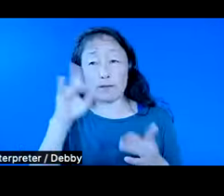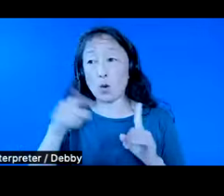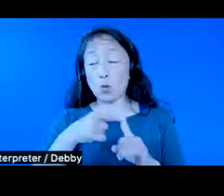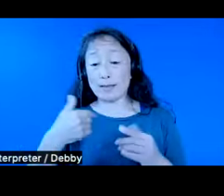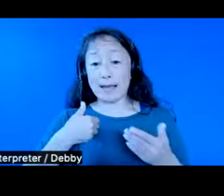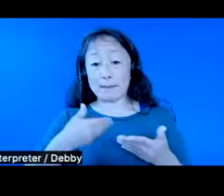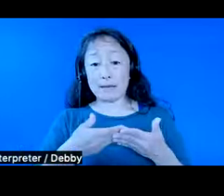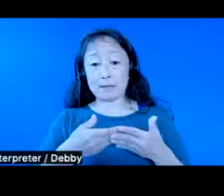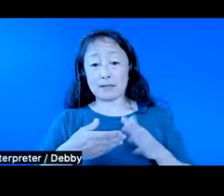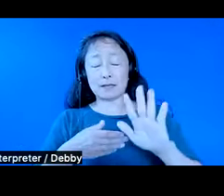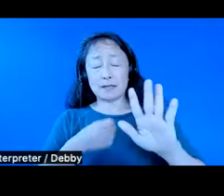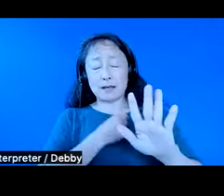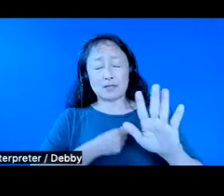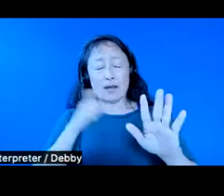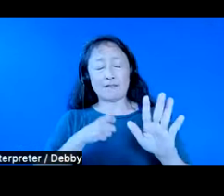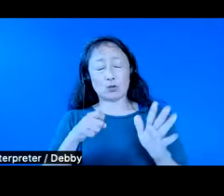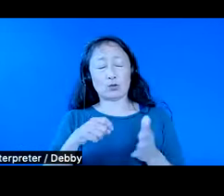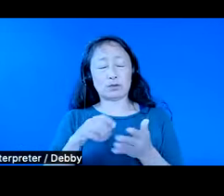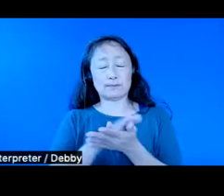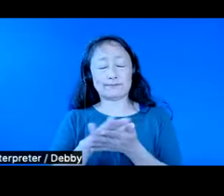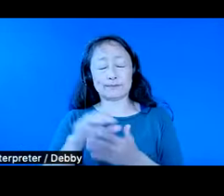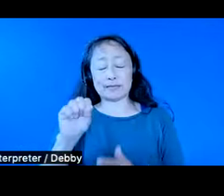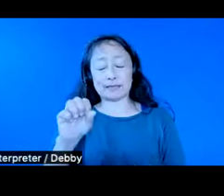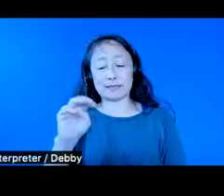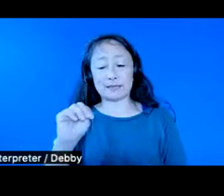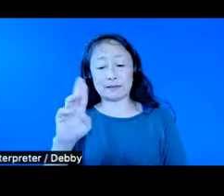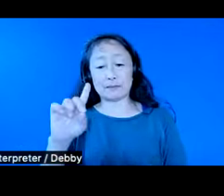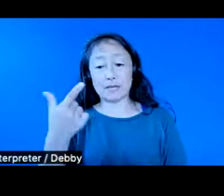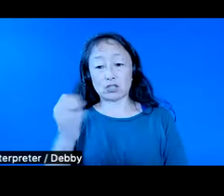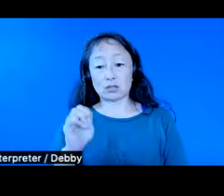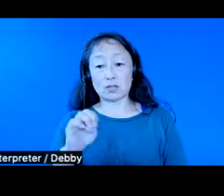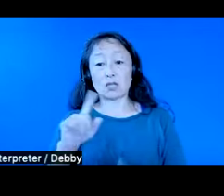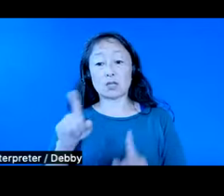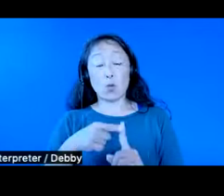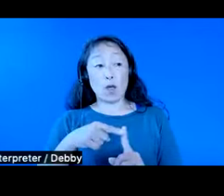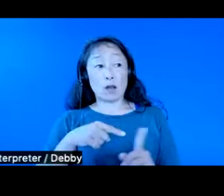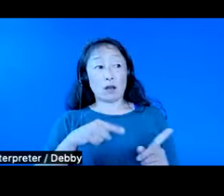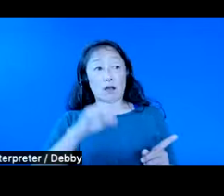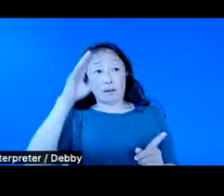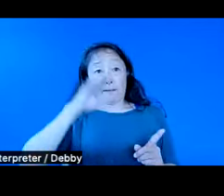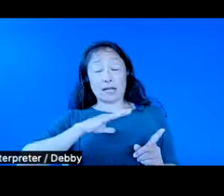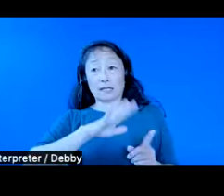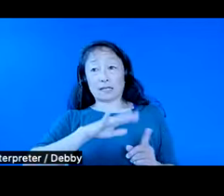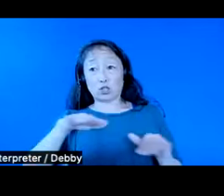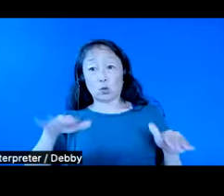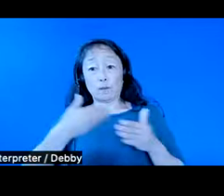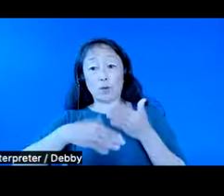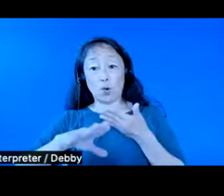I'm going to sludge. When his children were born, and this is in the mid